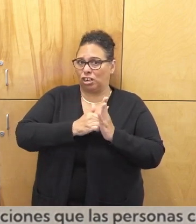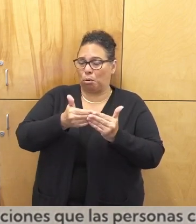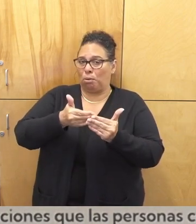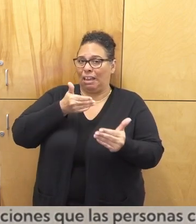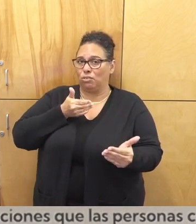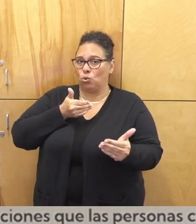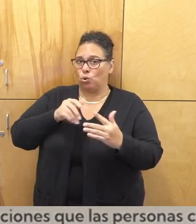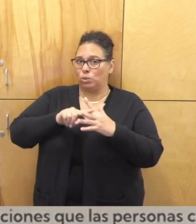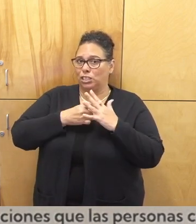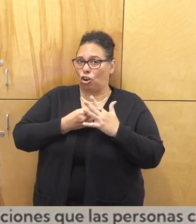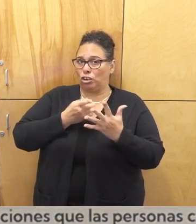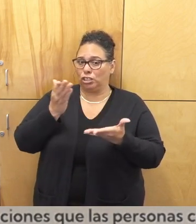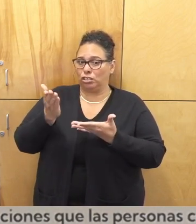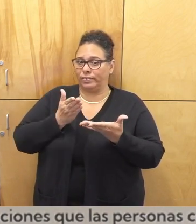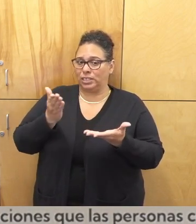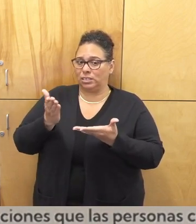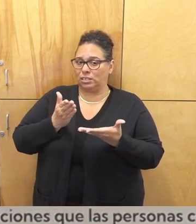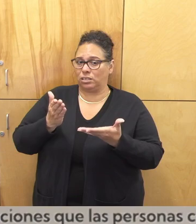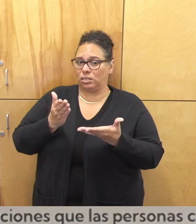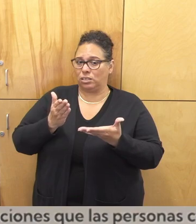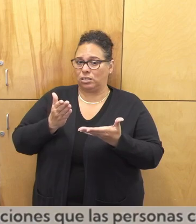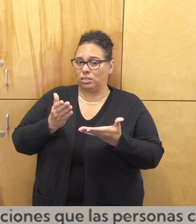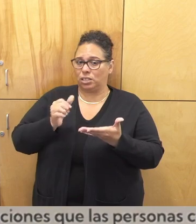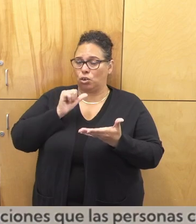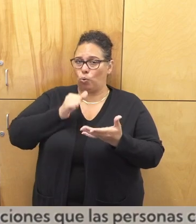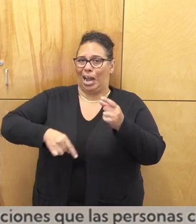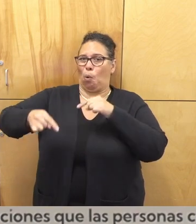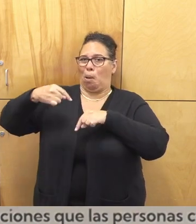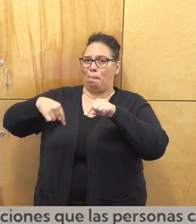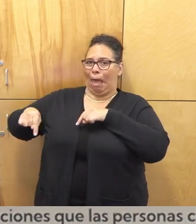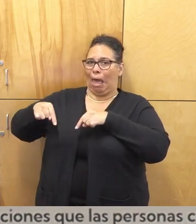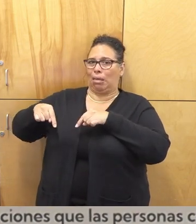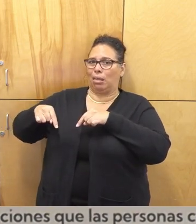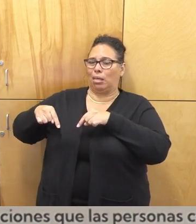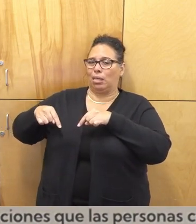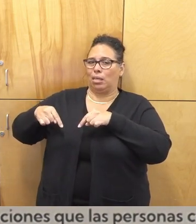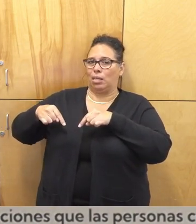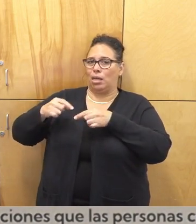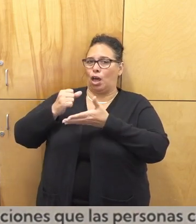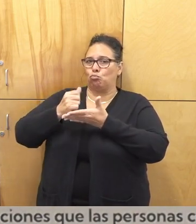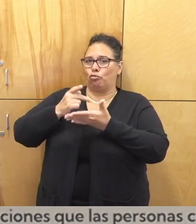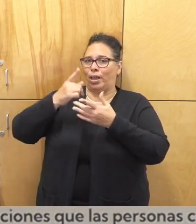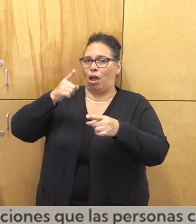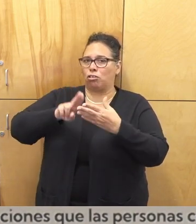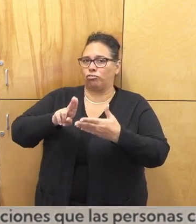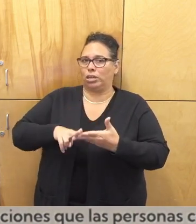that we're not back approving contracts.